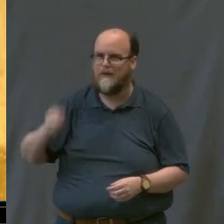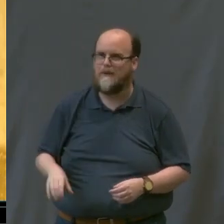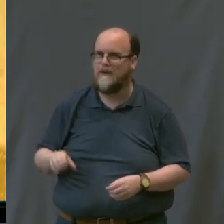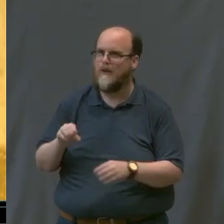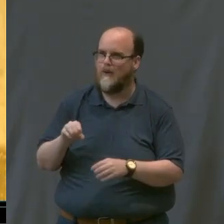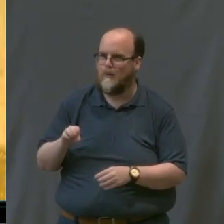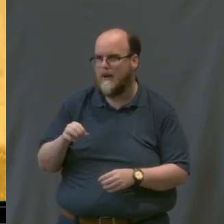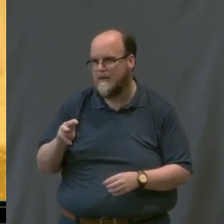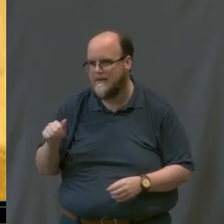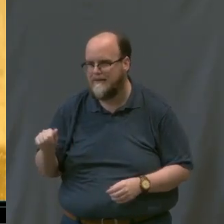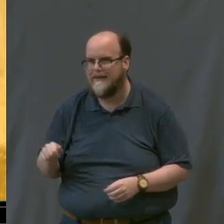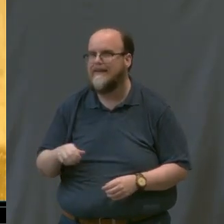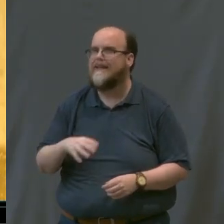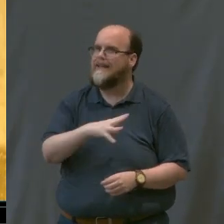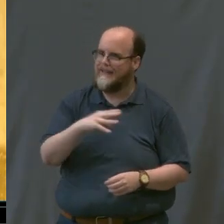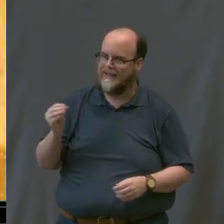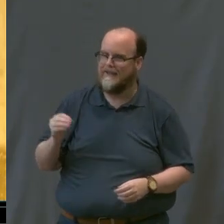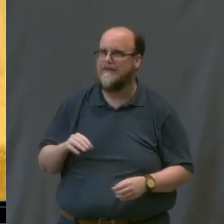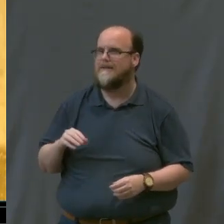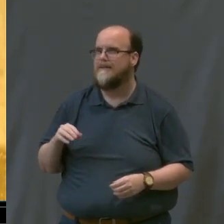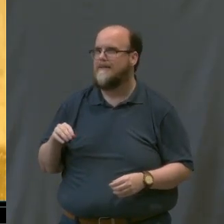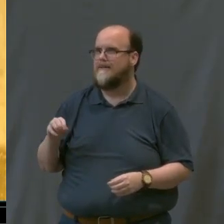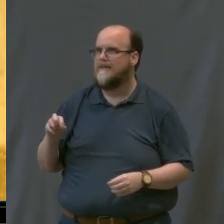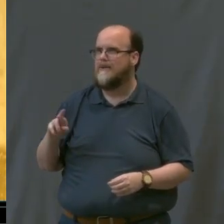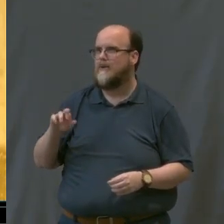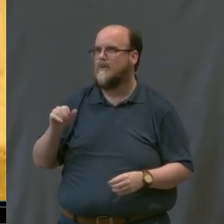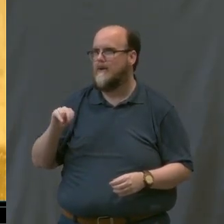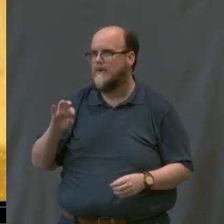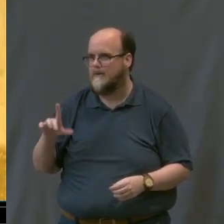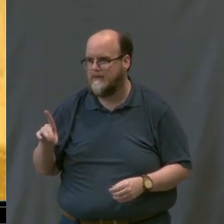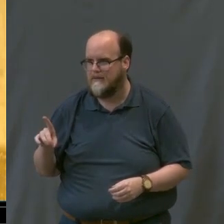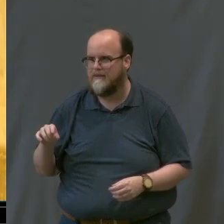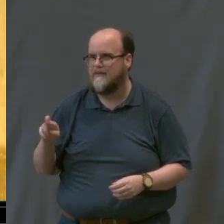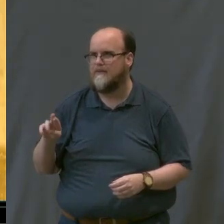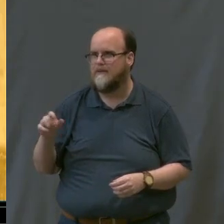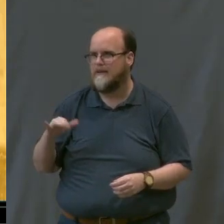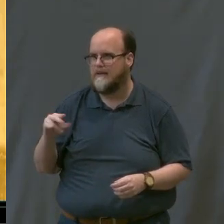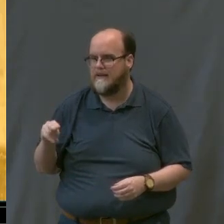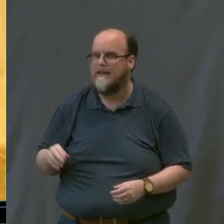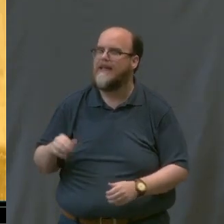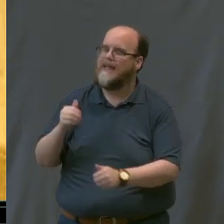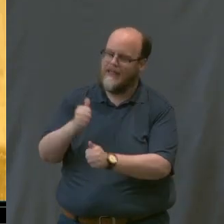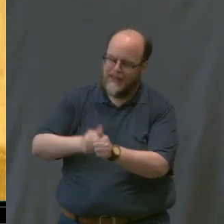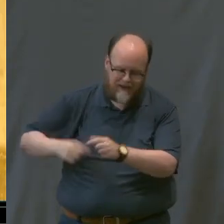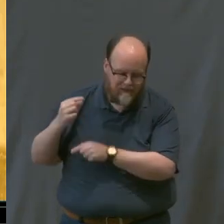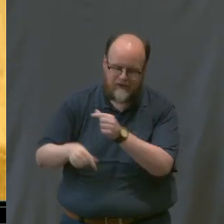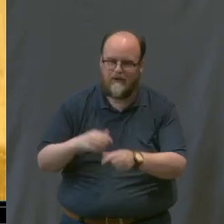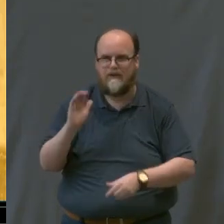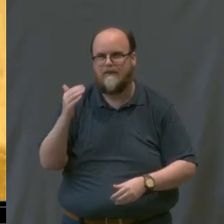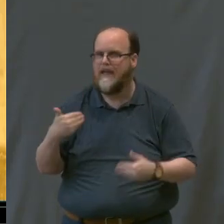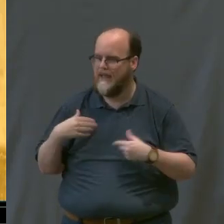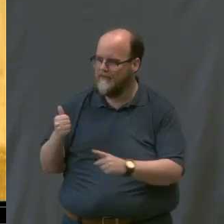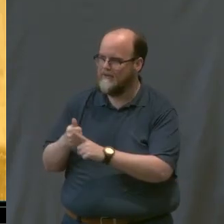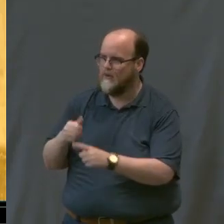Obama, and it has been Ronald Reagan. Every generation seems to have its